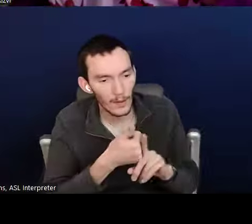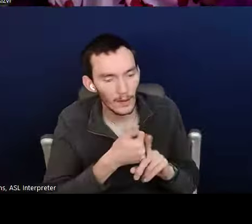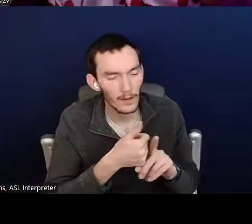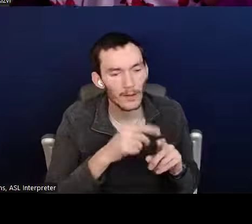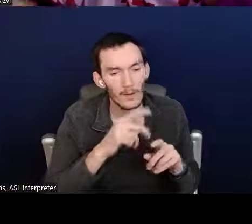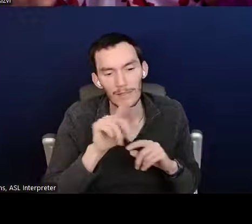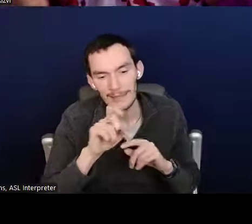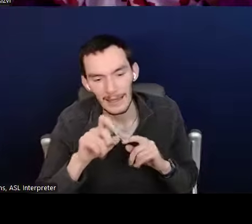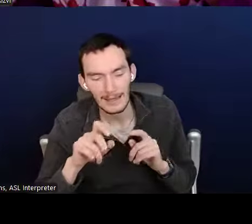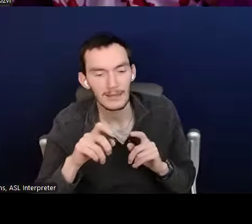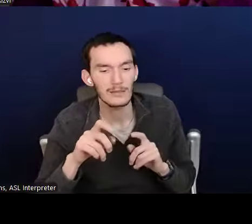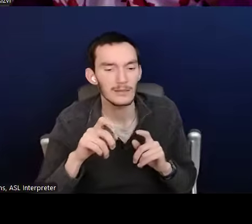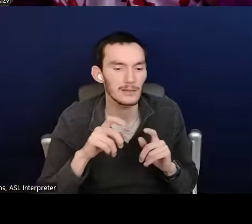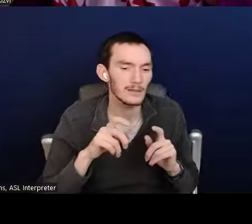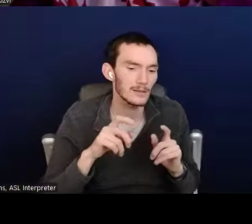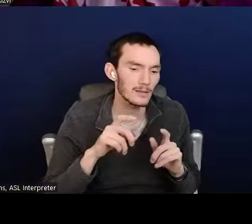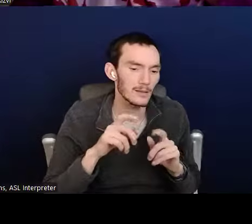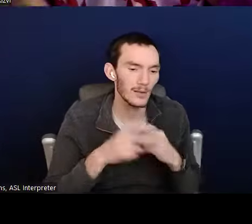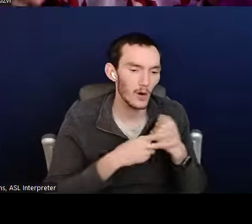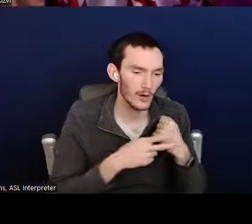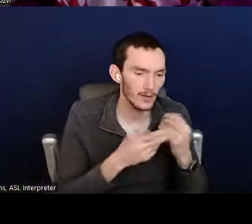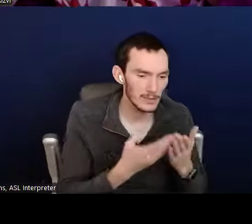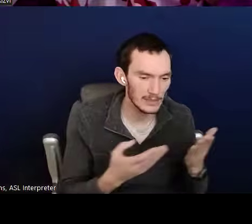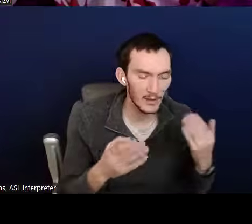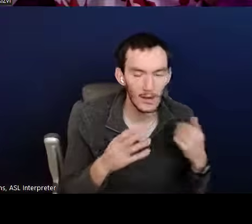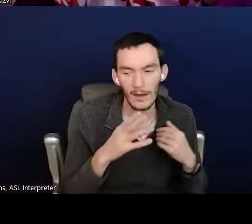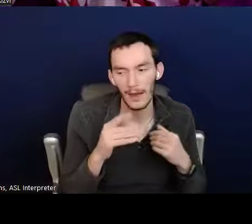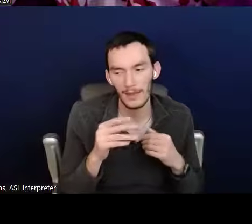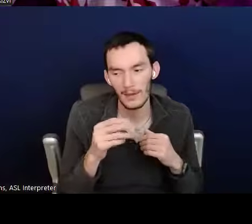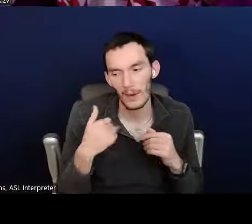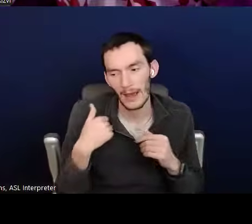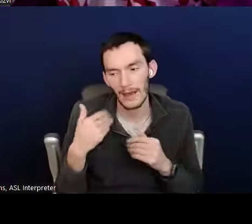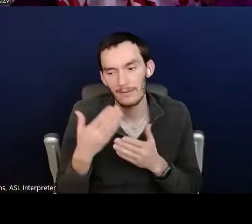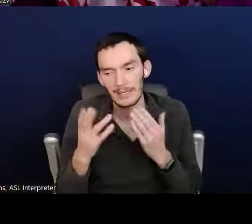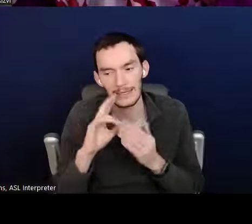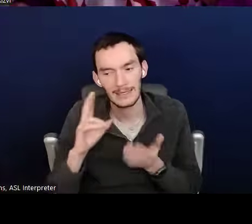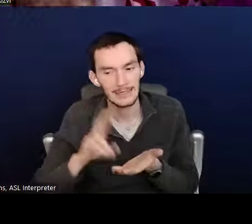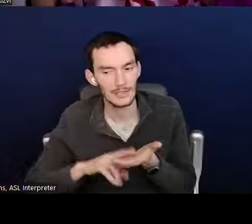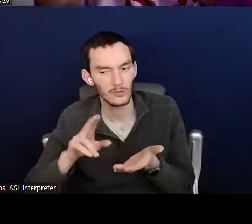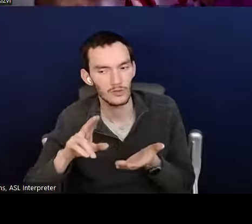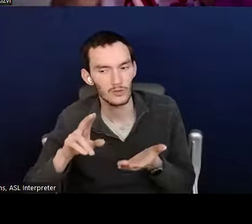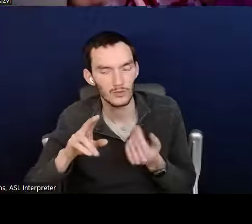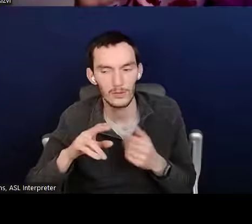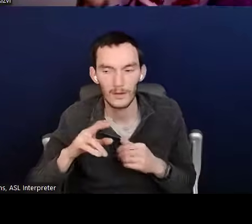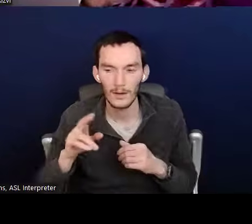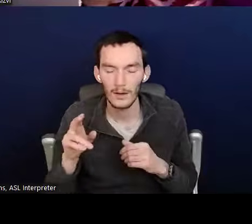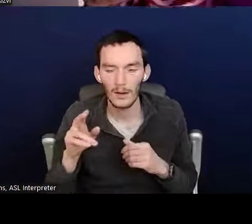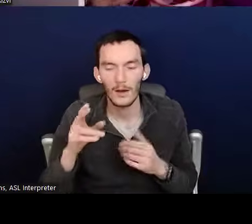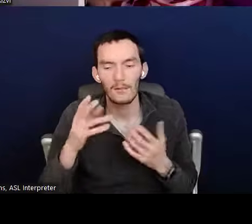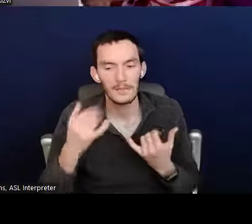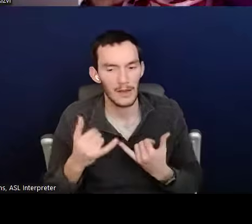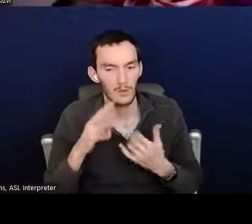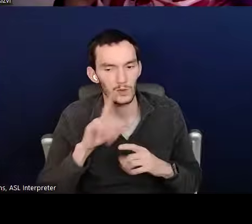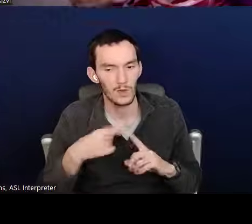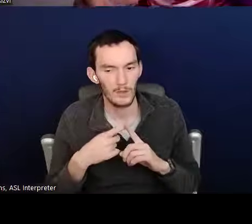their of the archival material, and then we have things like signatures. Okay, I want to talk a little bit